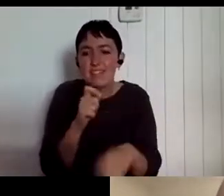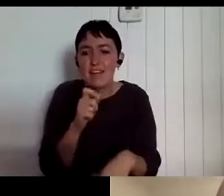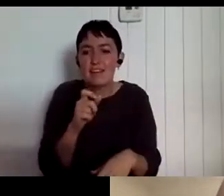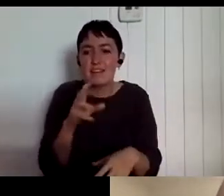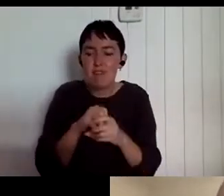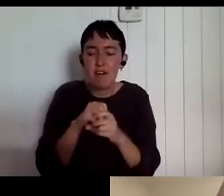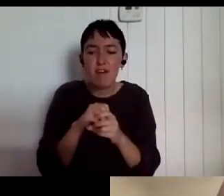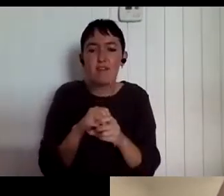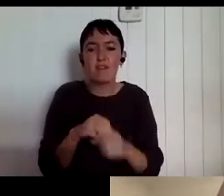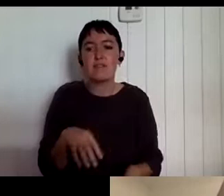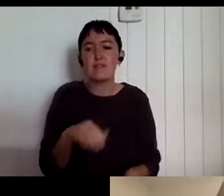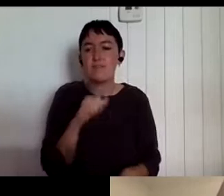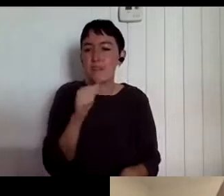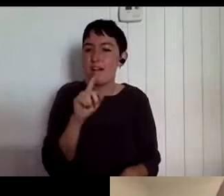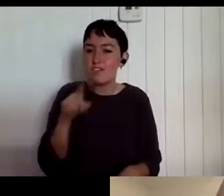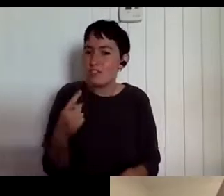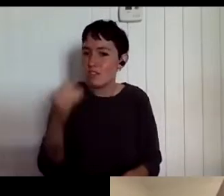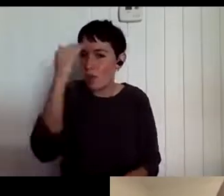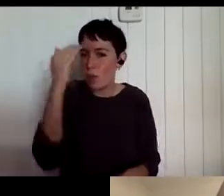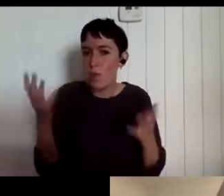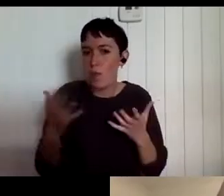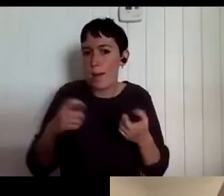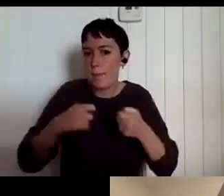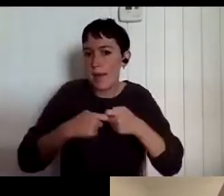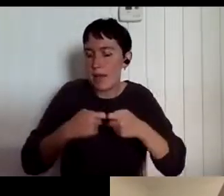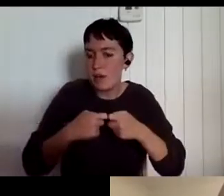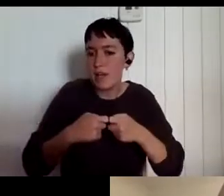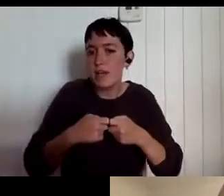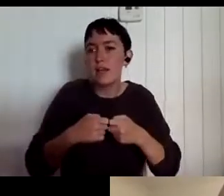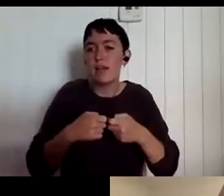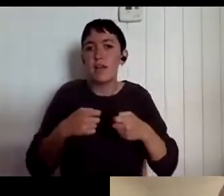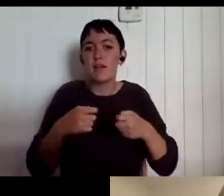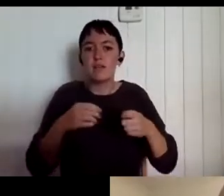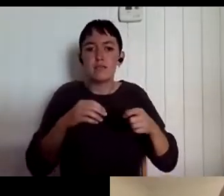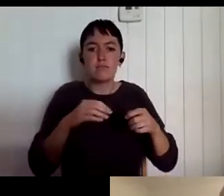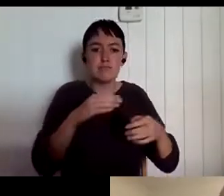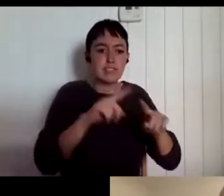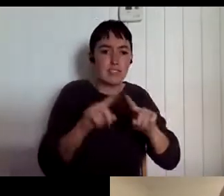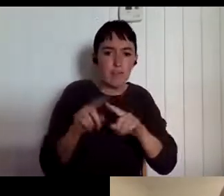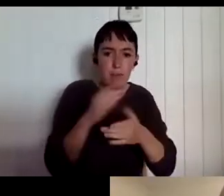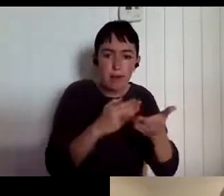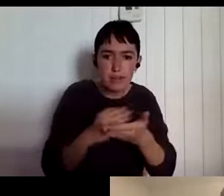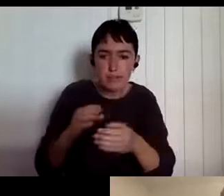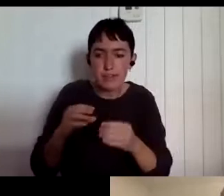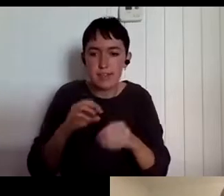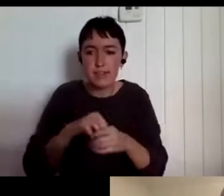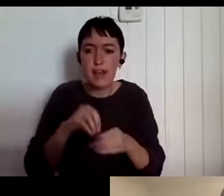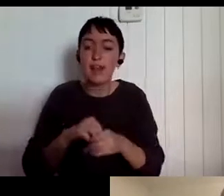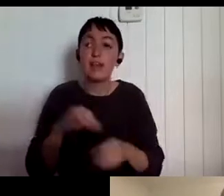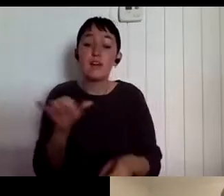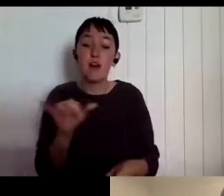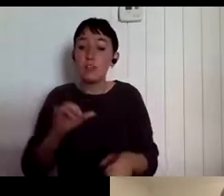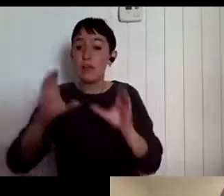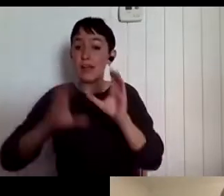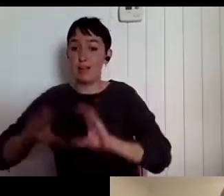just knowing kind of like what a battery is and taking it apart. It's also knowing the chemistry and the chemical reactions that are happening